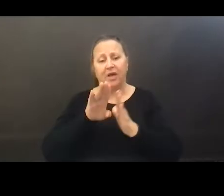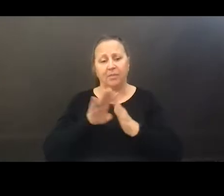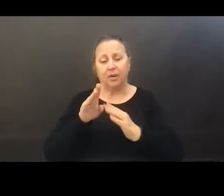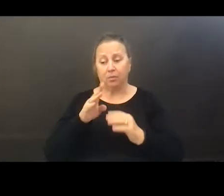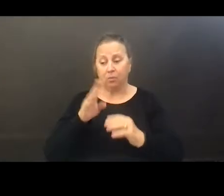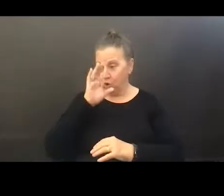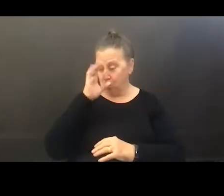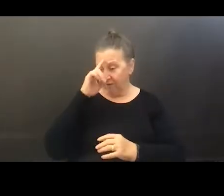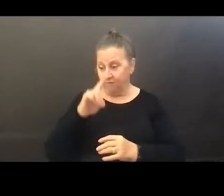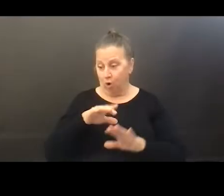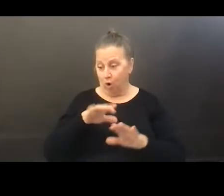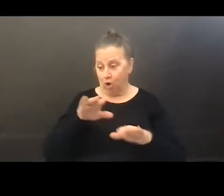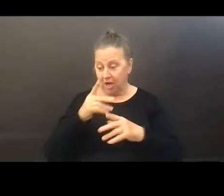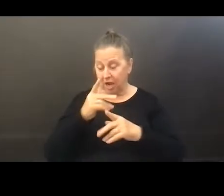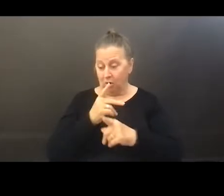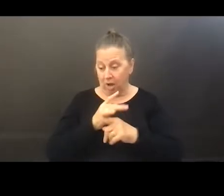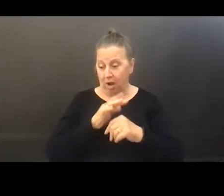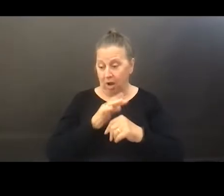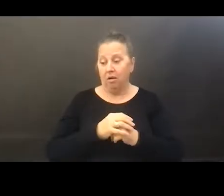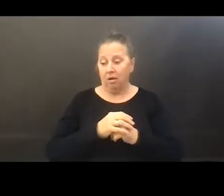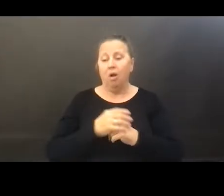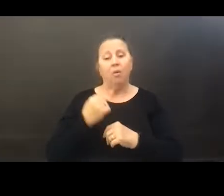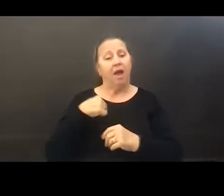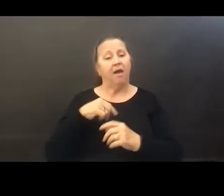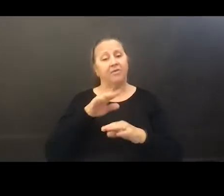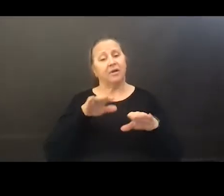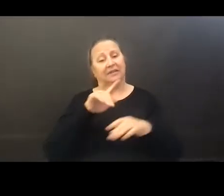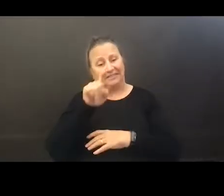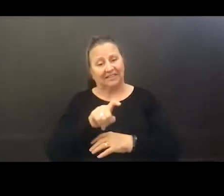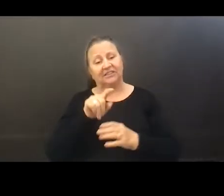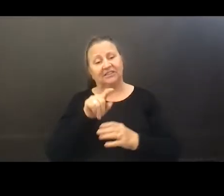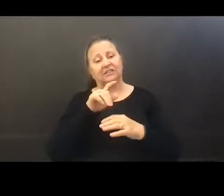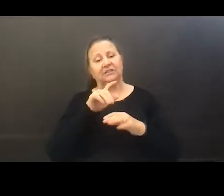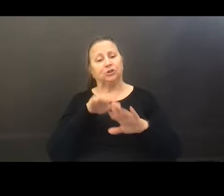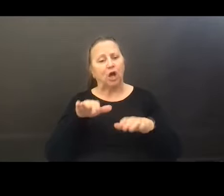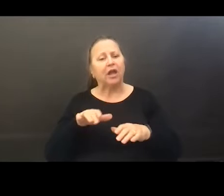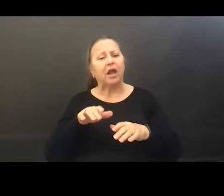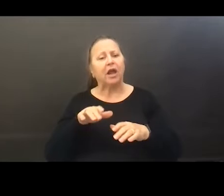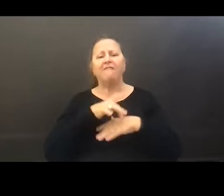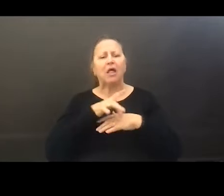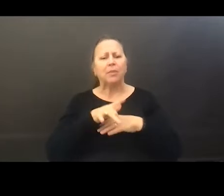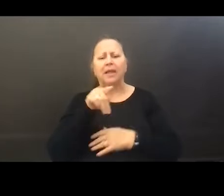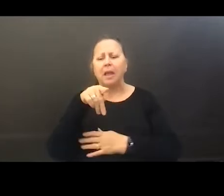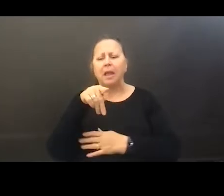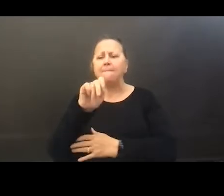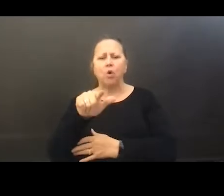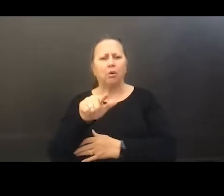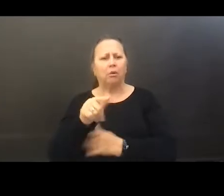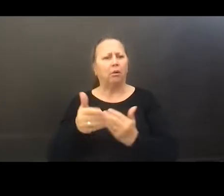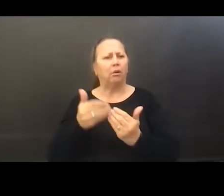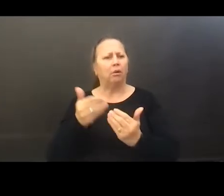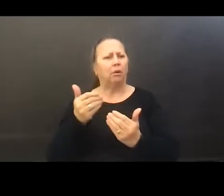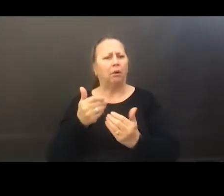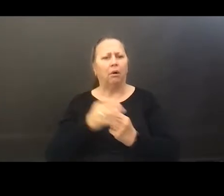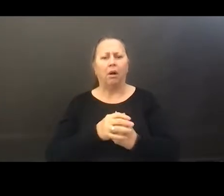childcare, we have the Texas Childcare Availability Portal. It makes finding childcare easy. It is in